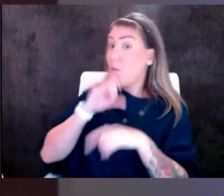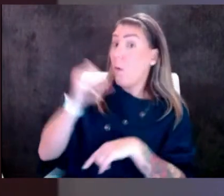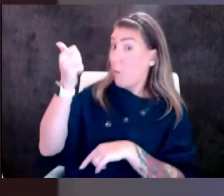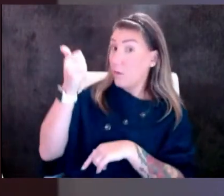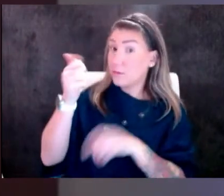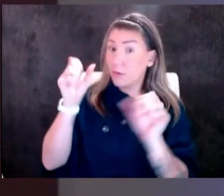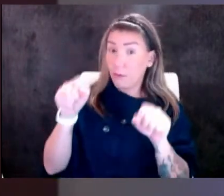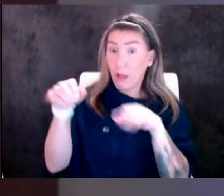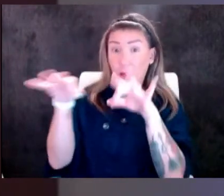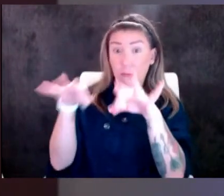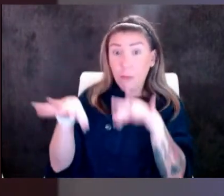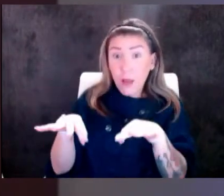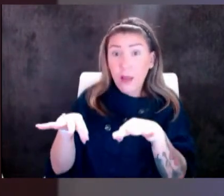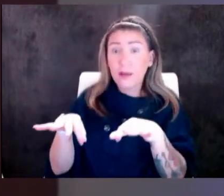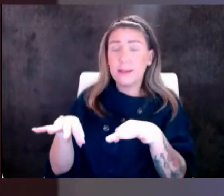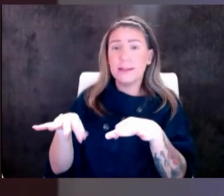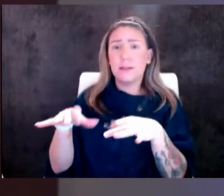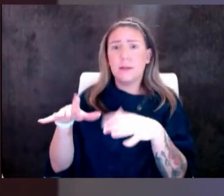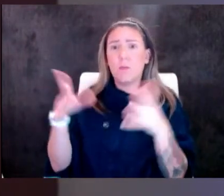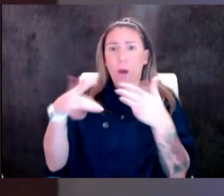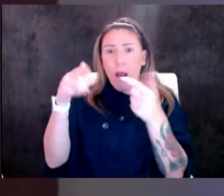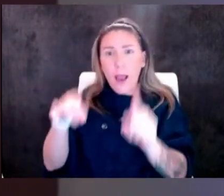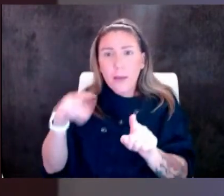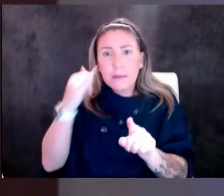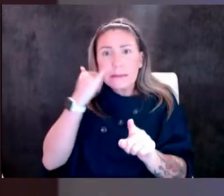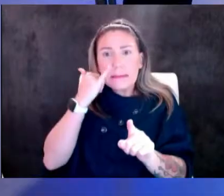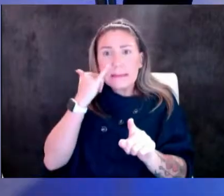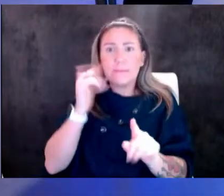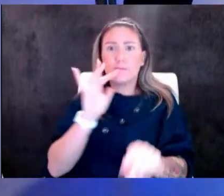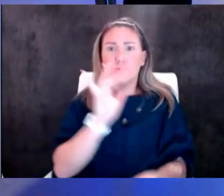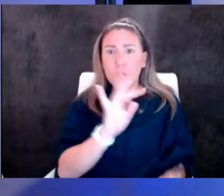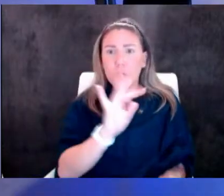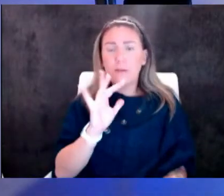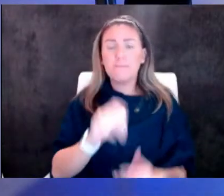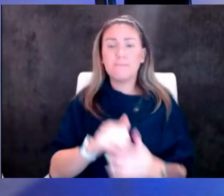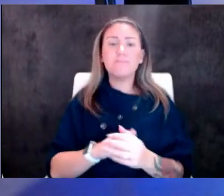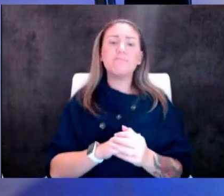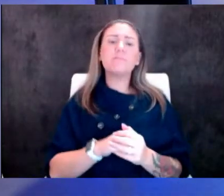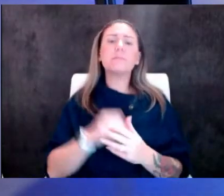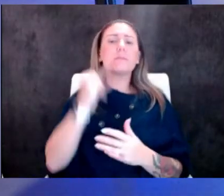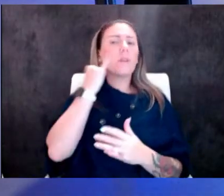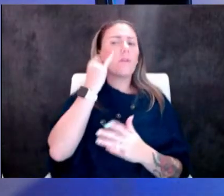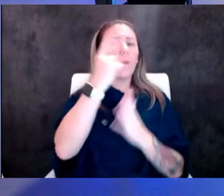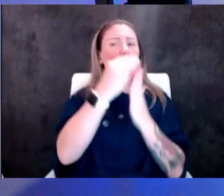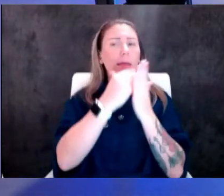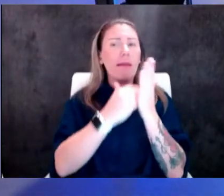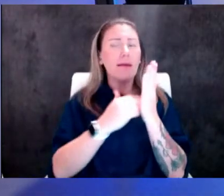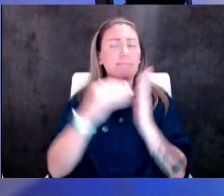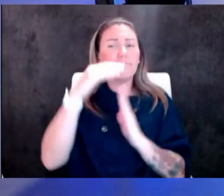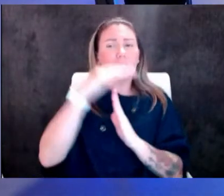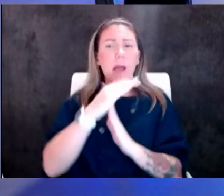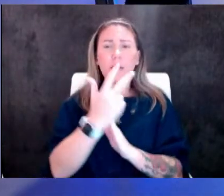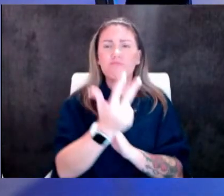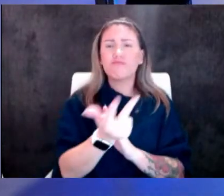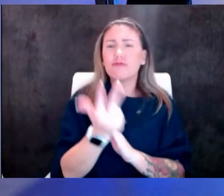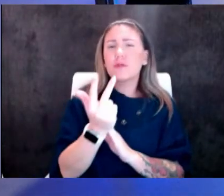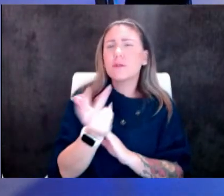ways could help on this. Dr. Jeffries, if you were going to list the top 3 or 4 causes of